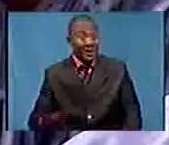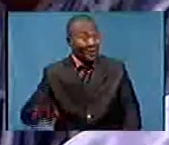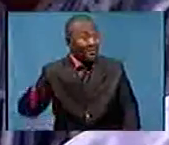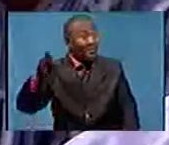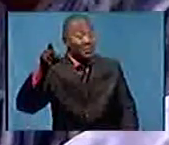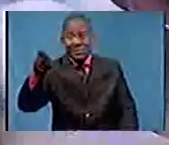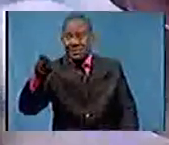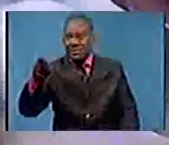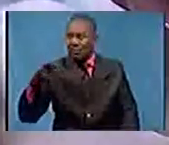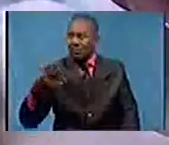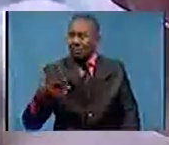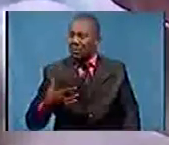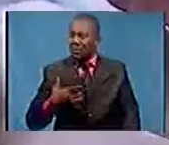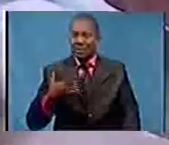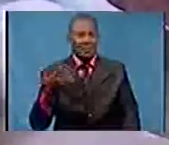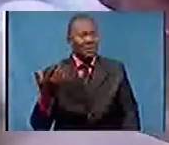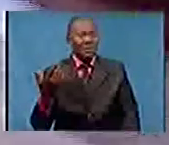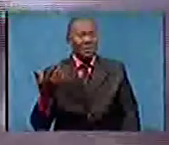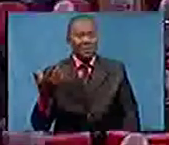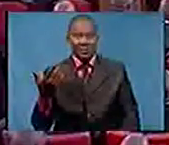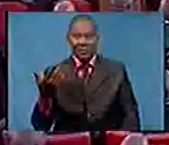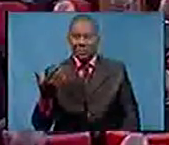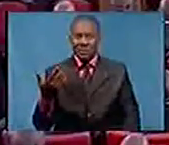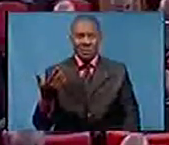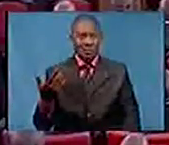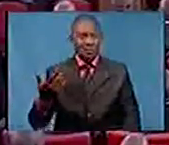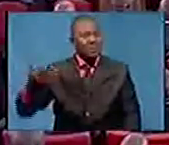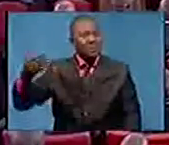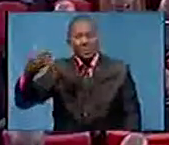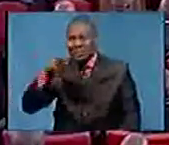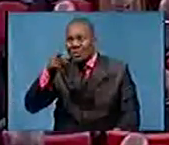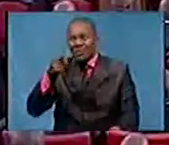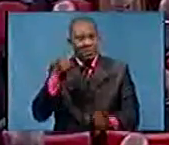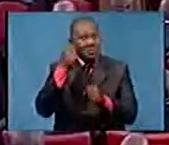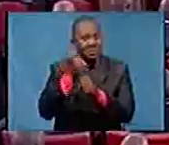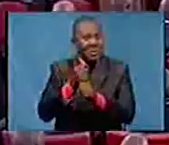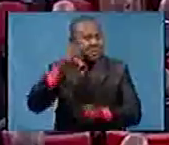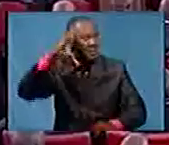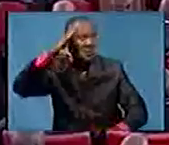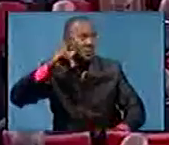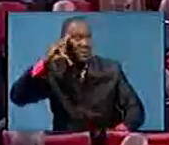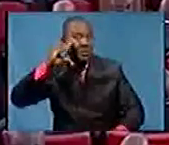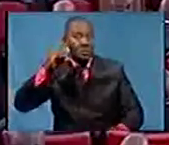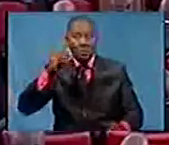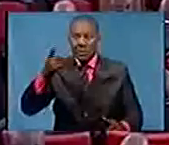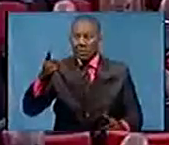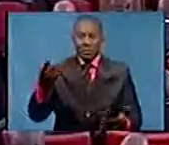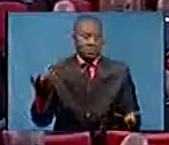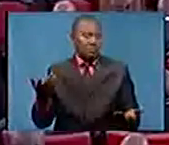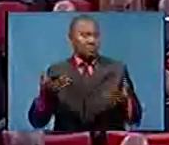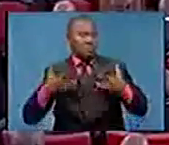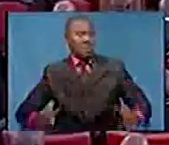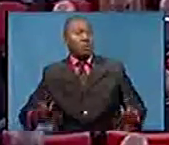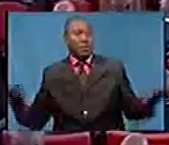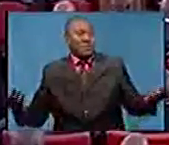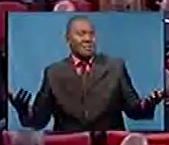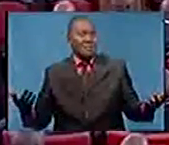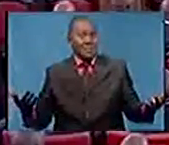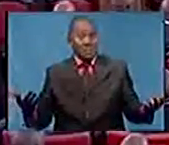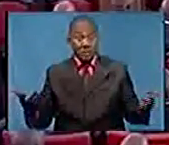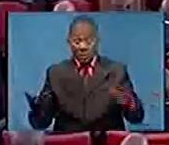on whatever. What can enter a lawyer of so many years standing to run down the judiciary, even the apex court? This